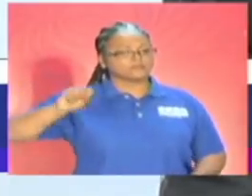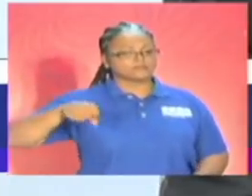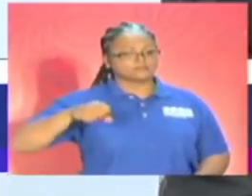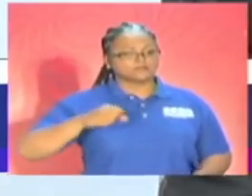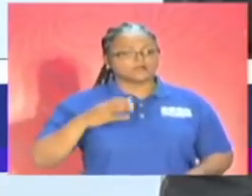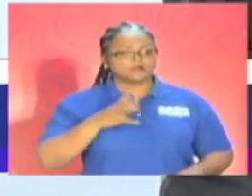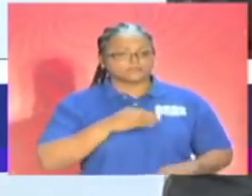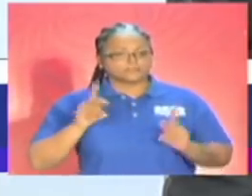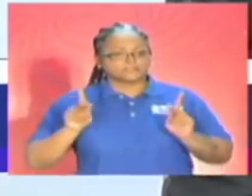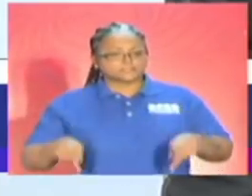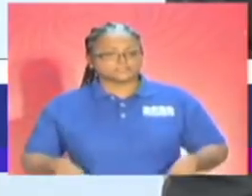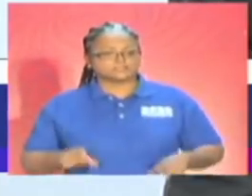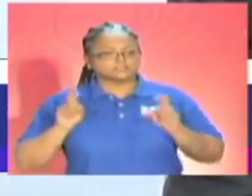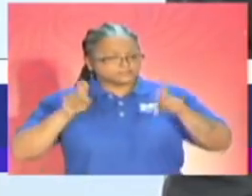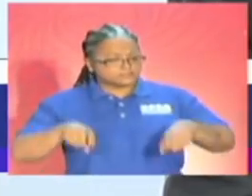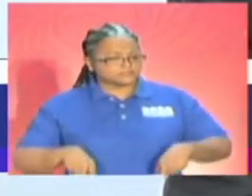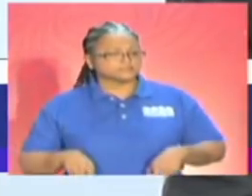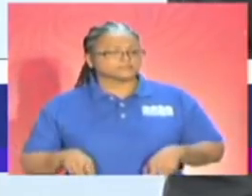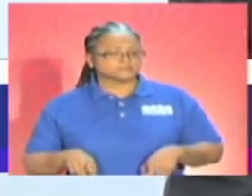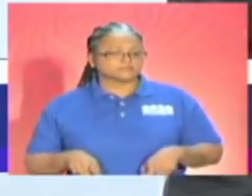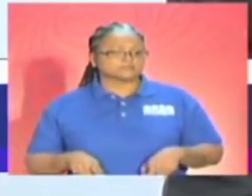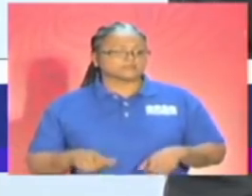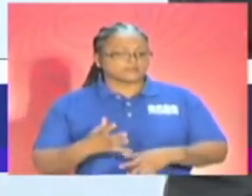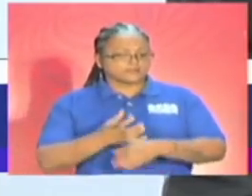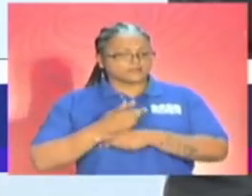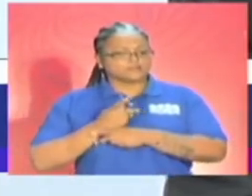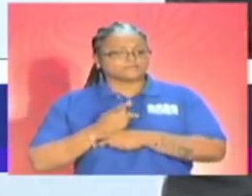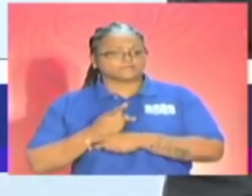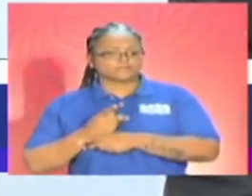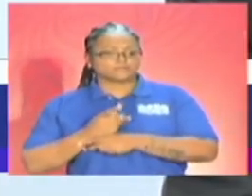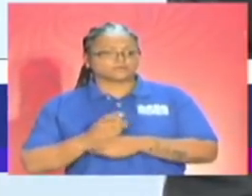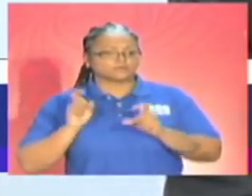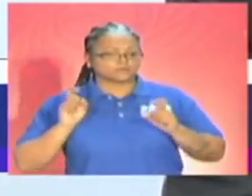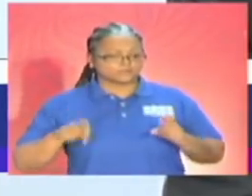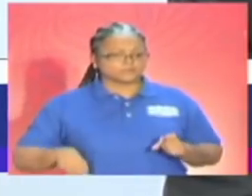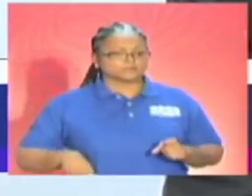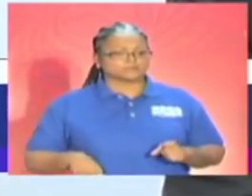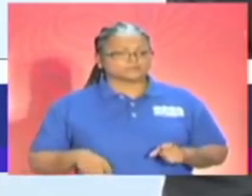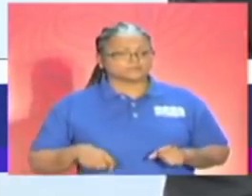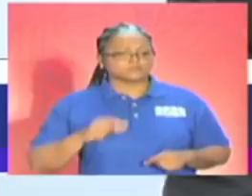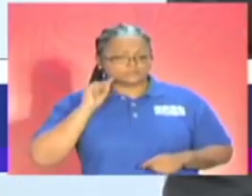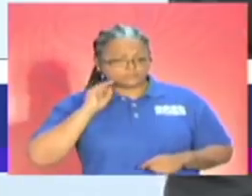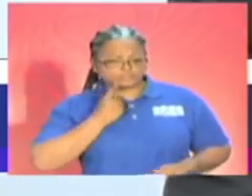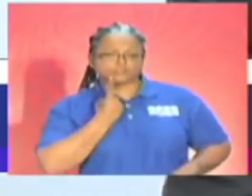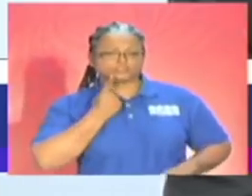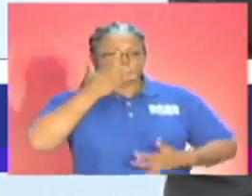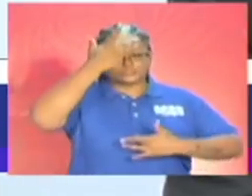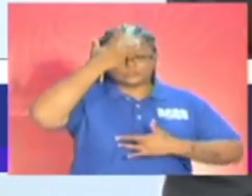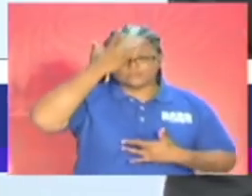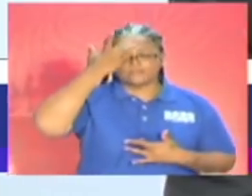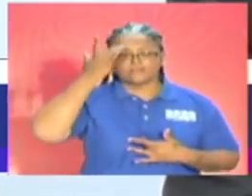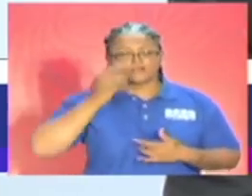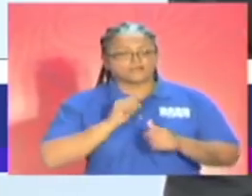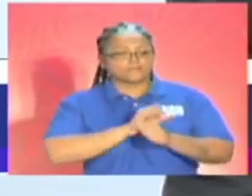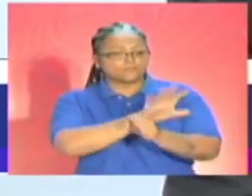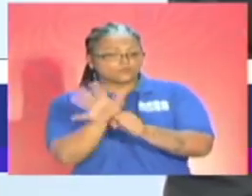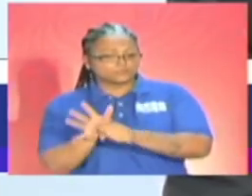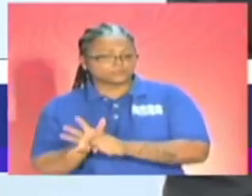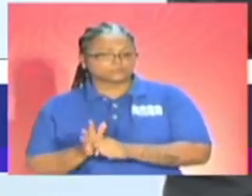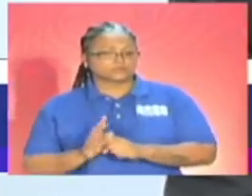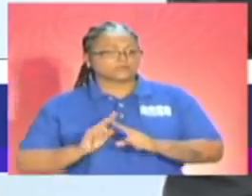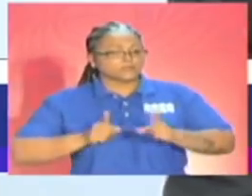particular treatment are severely ill persons with COVID-19. So, but she has seen some improvement in outcomes based